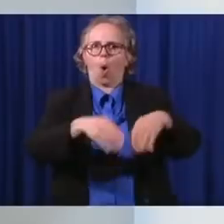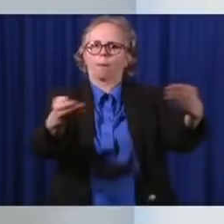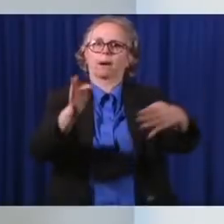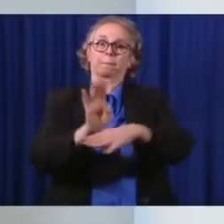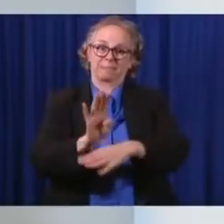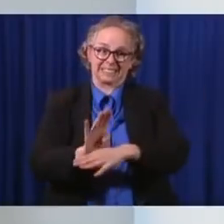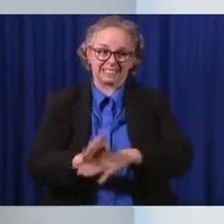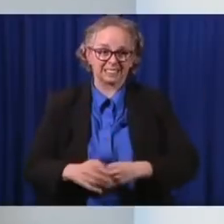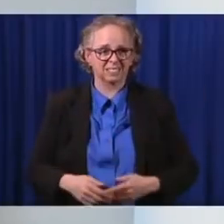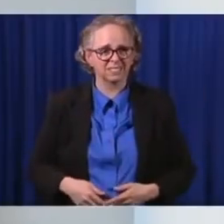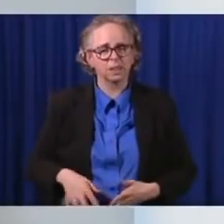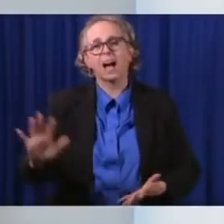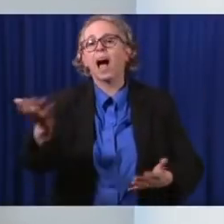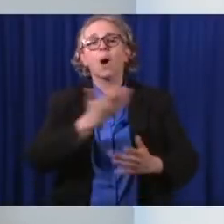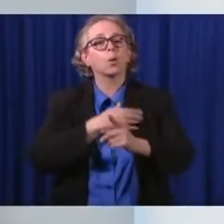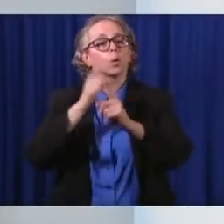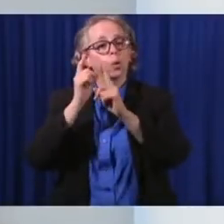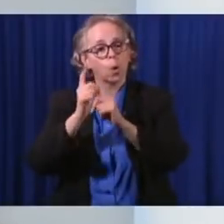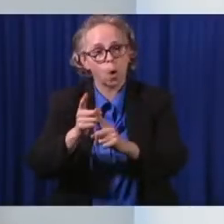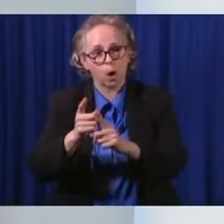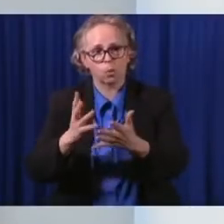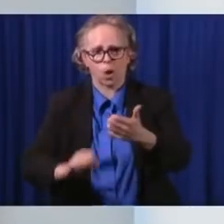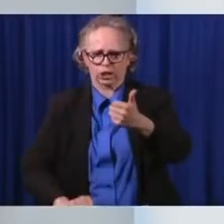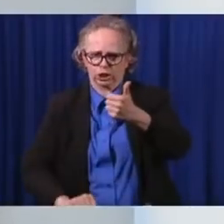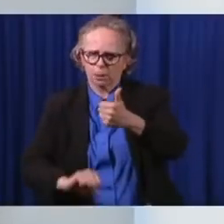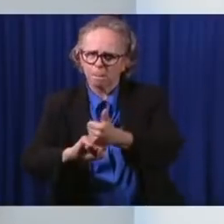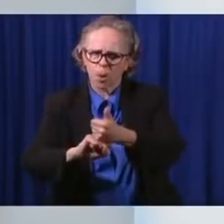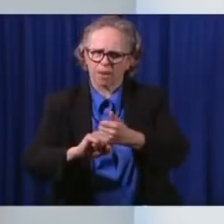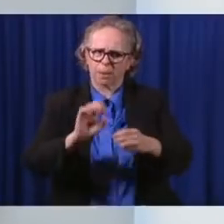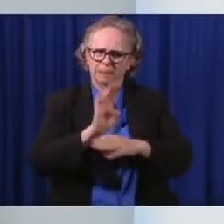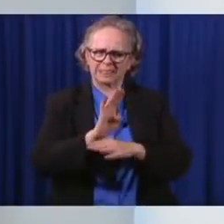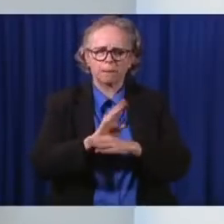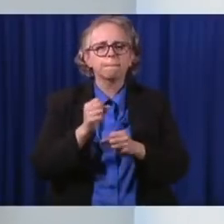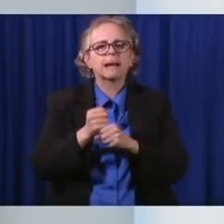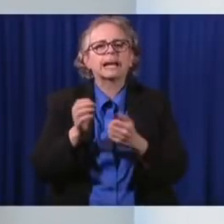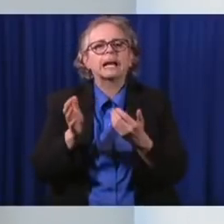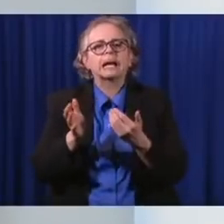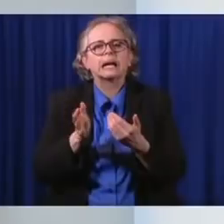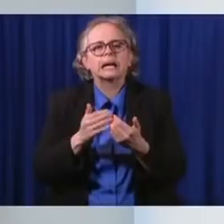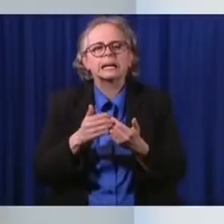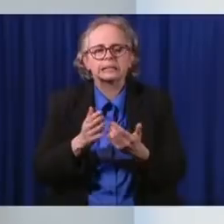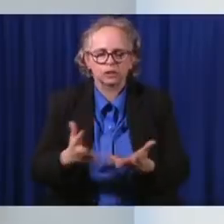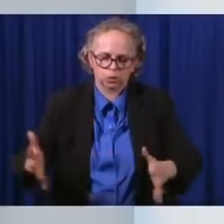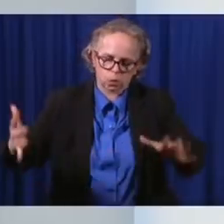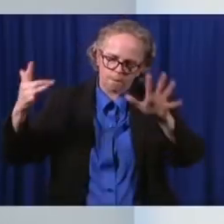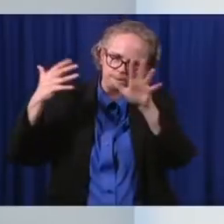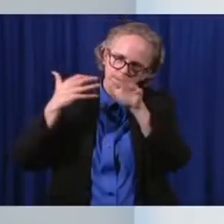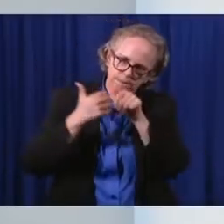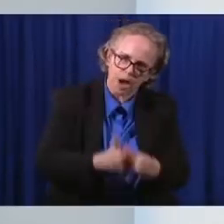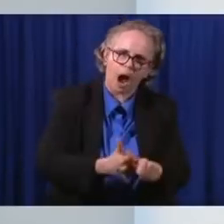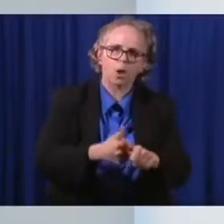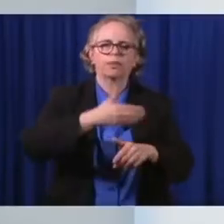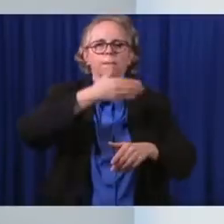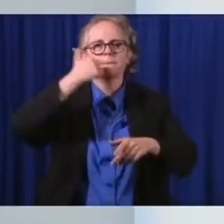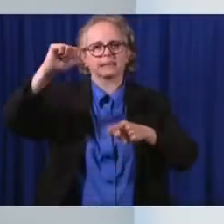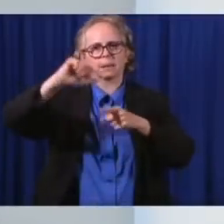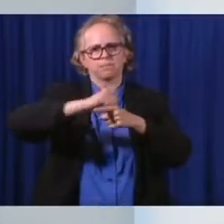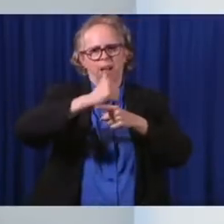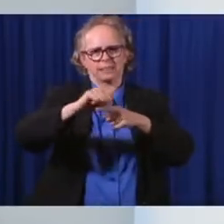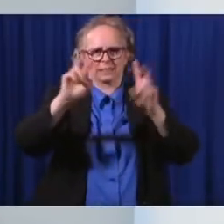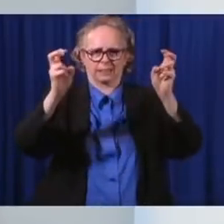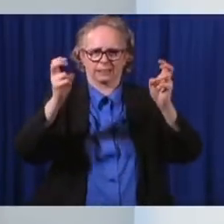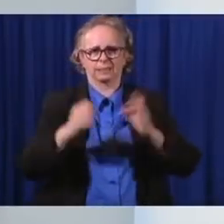to help them comply with this in as safe a manner as possible. And as we learn, with that knowledge, we